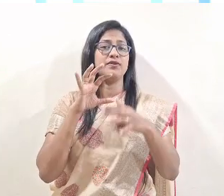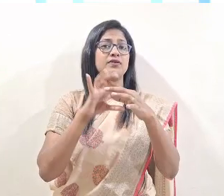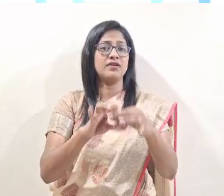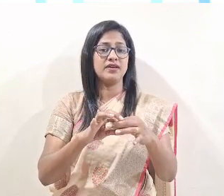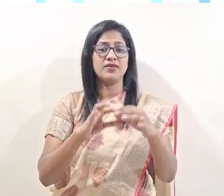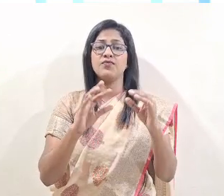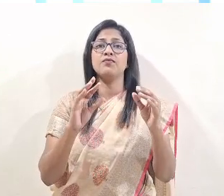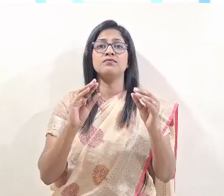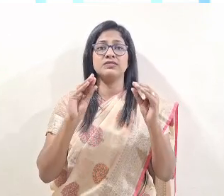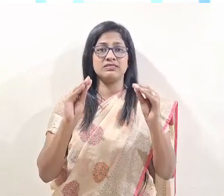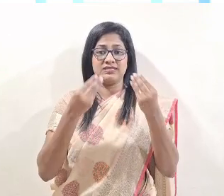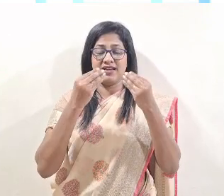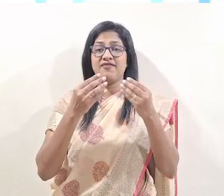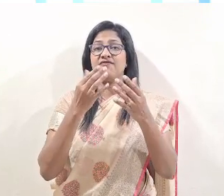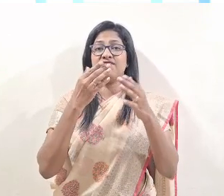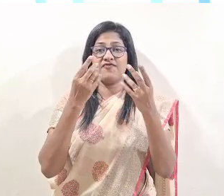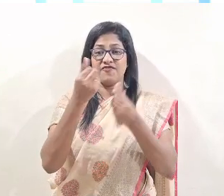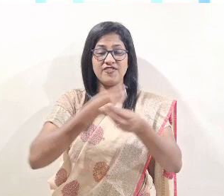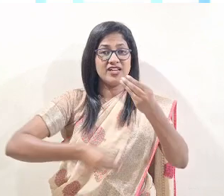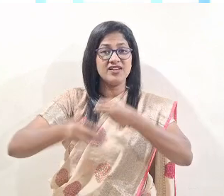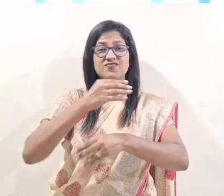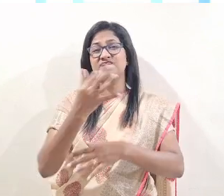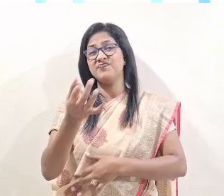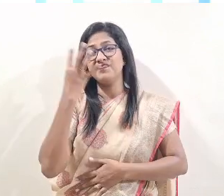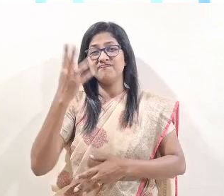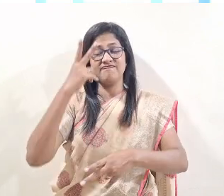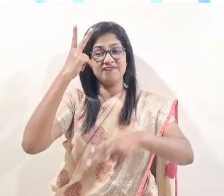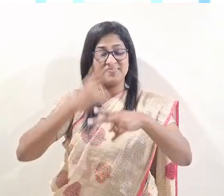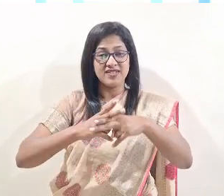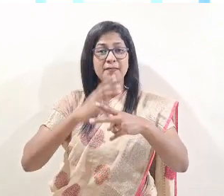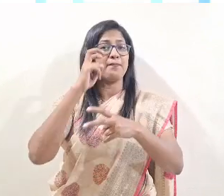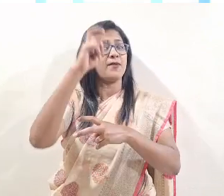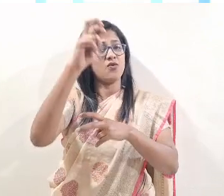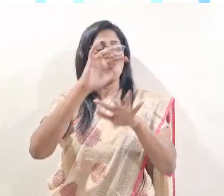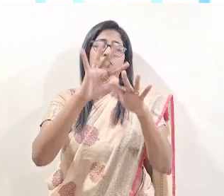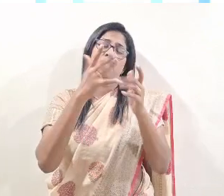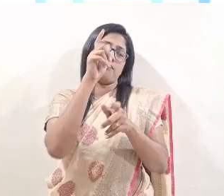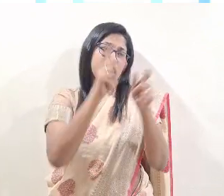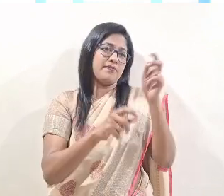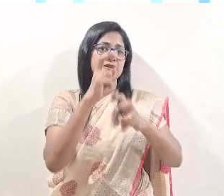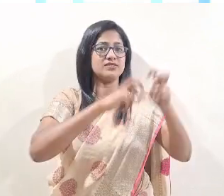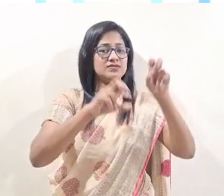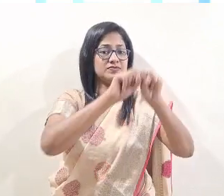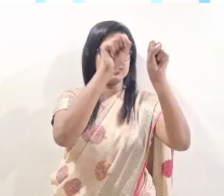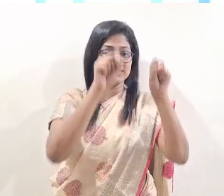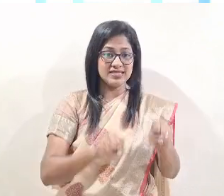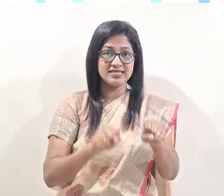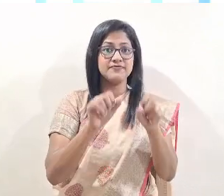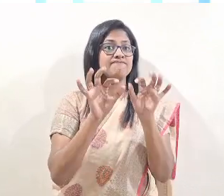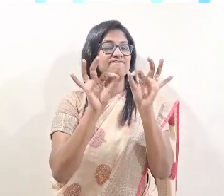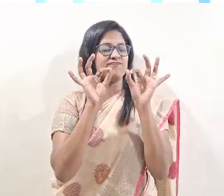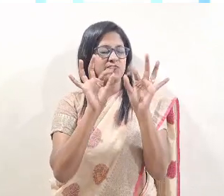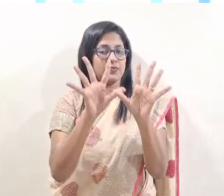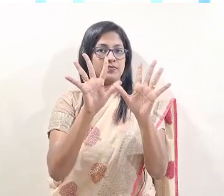improving or maintaining financial resilience in metro or in public transport systems. So it's very